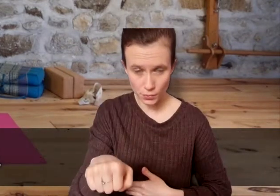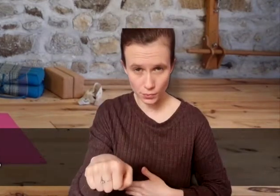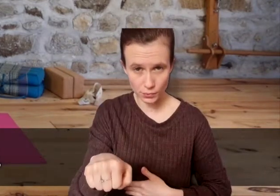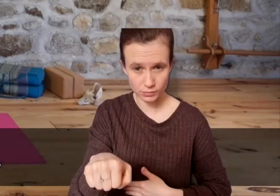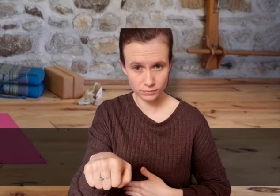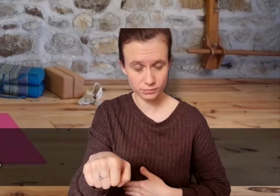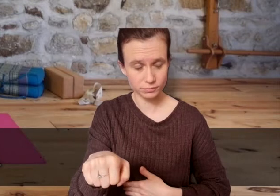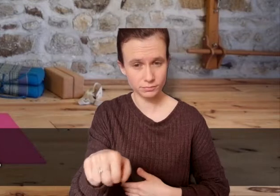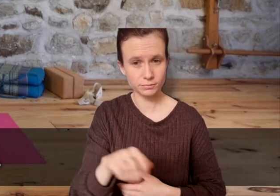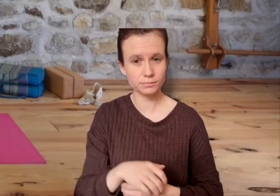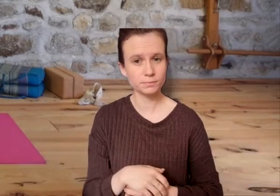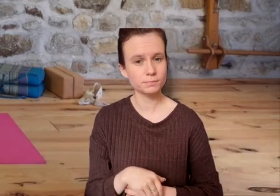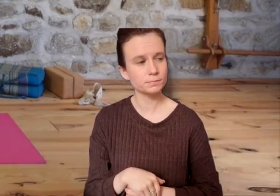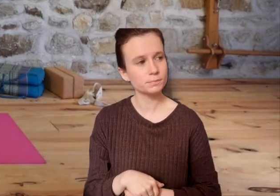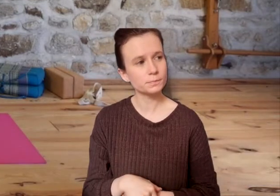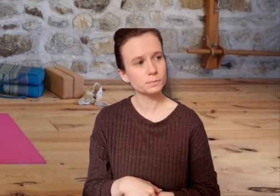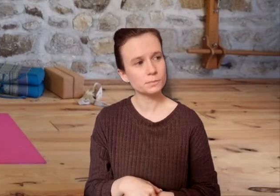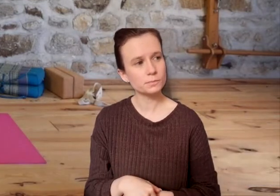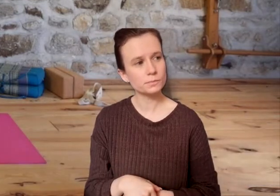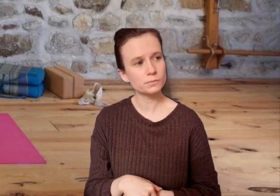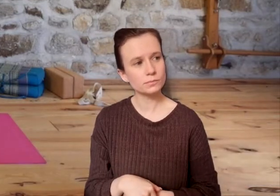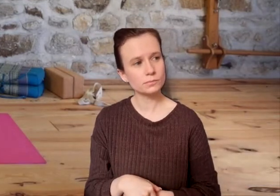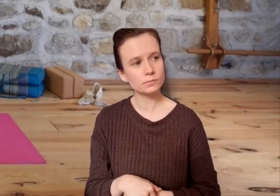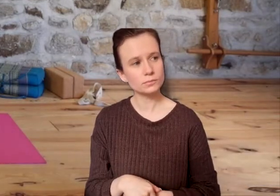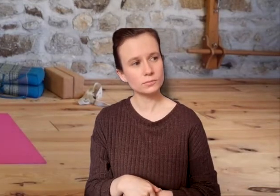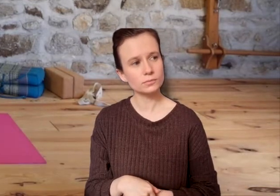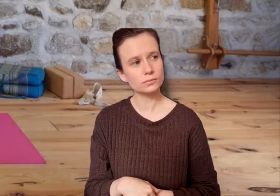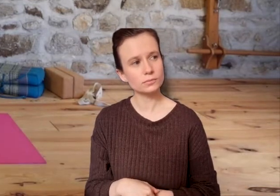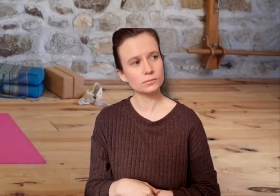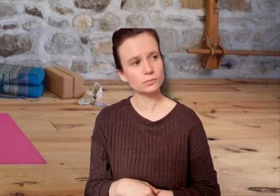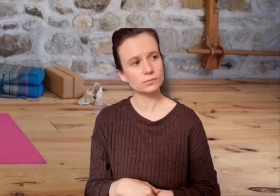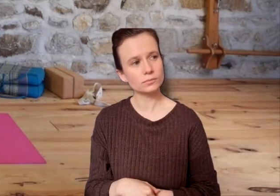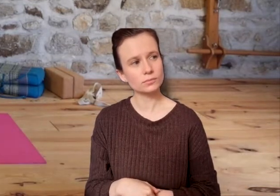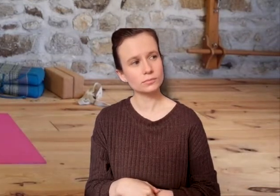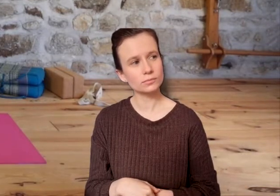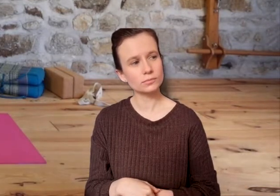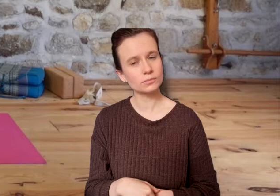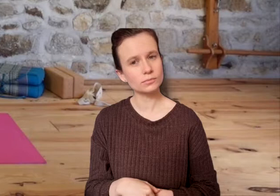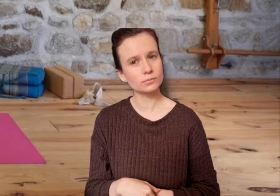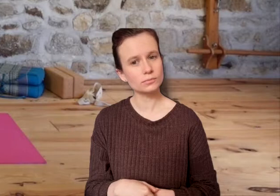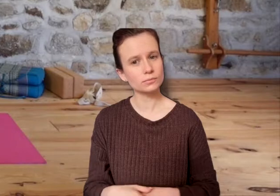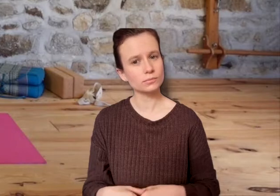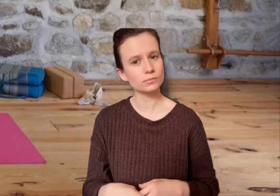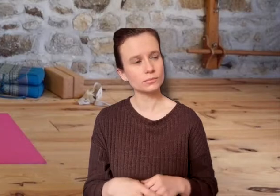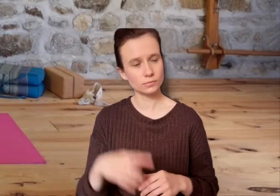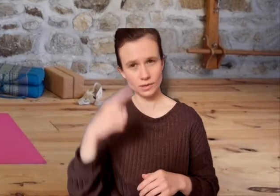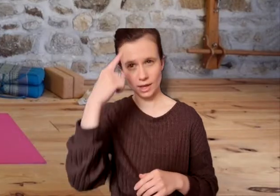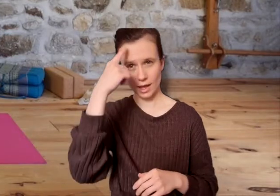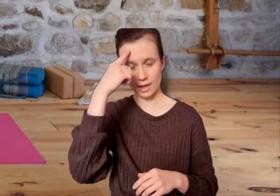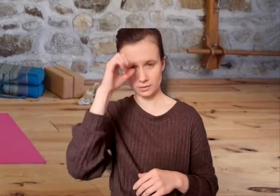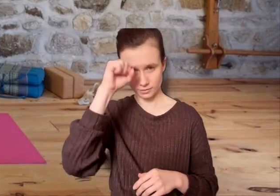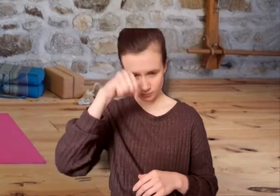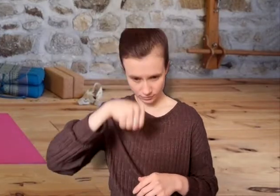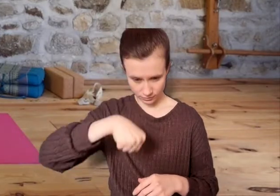back for as long as you can. At the last moment, you're going to go ahead and let the head drop and the back